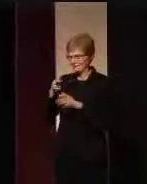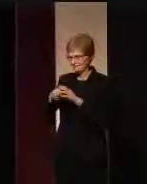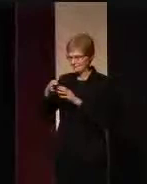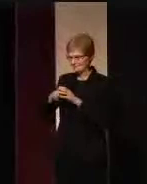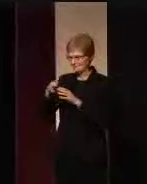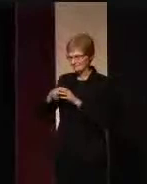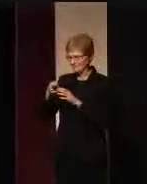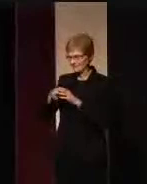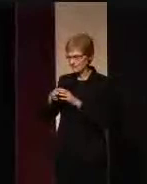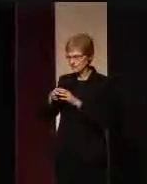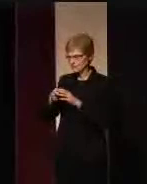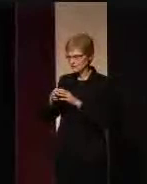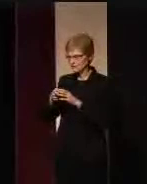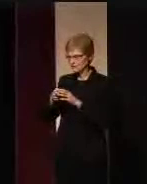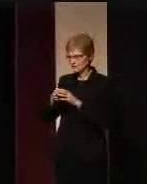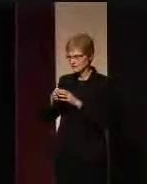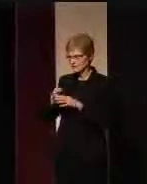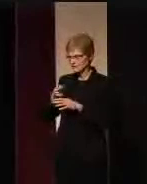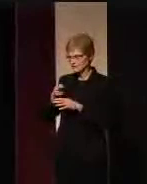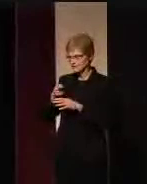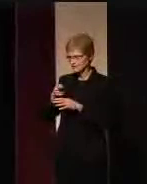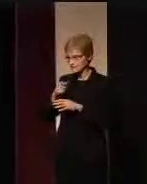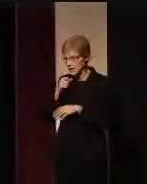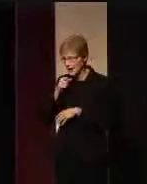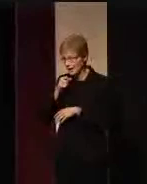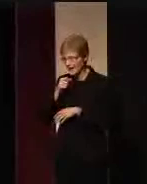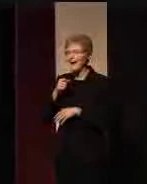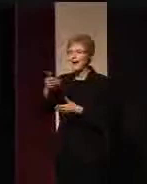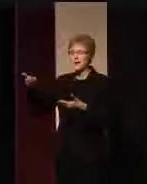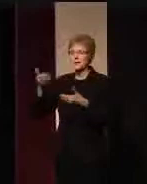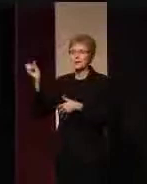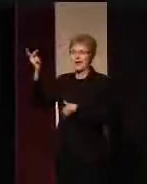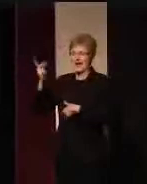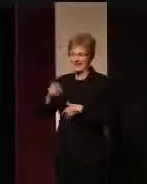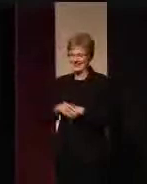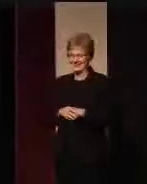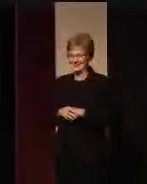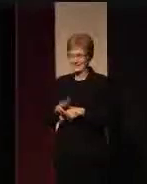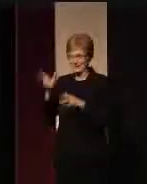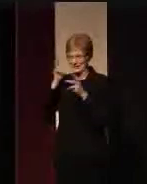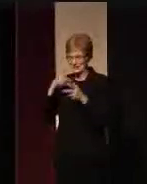You had it a minute ago. Check 1, 2. Yeah. Hi, welcome back. Thank you.